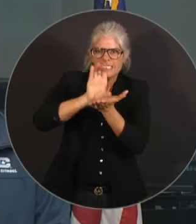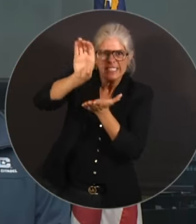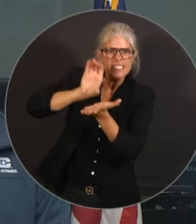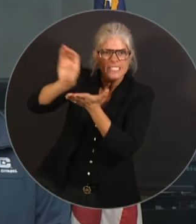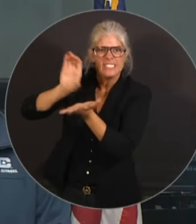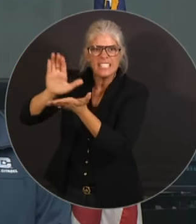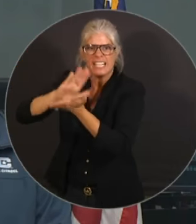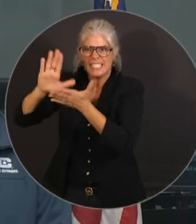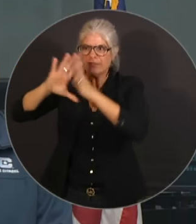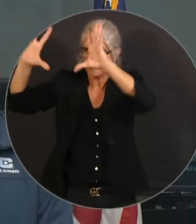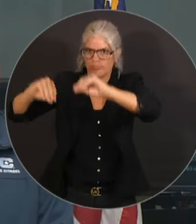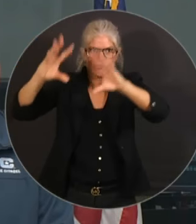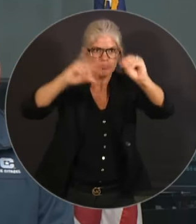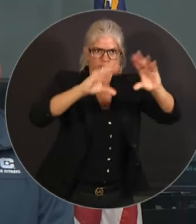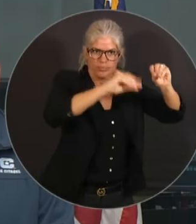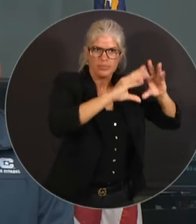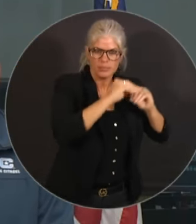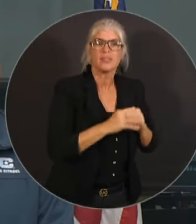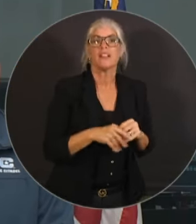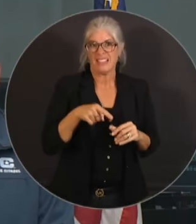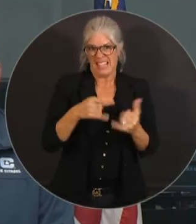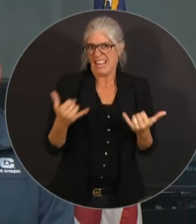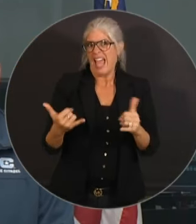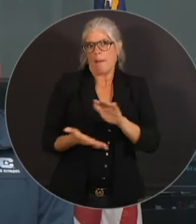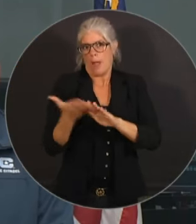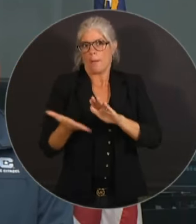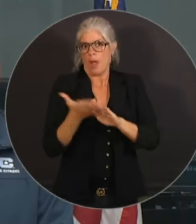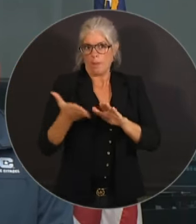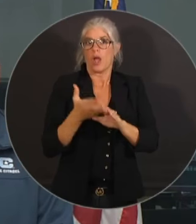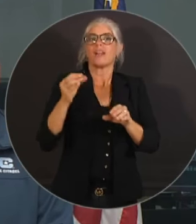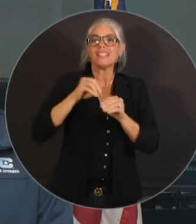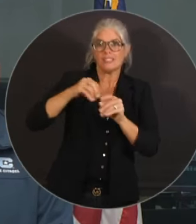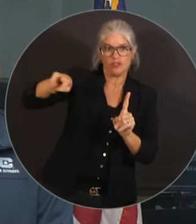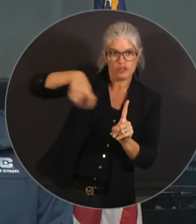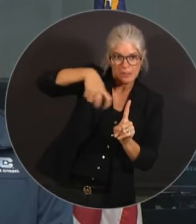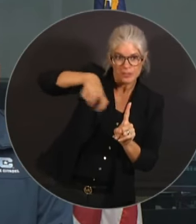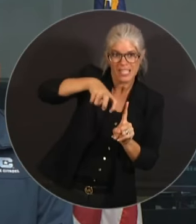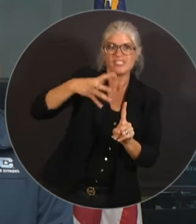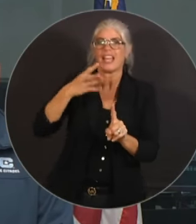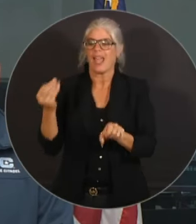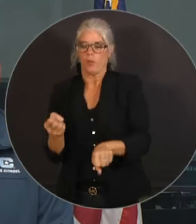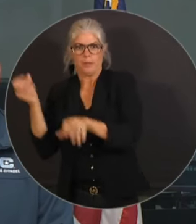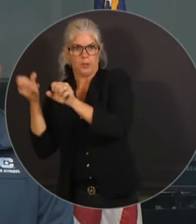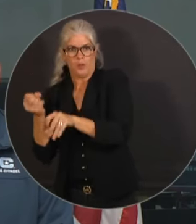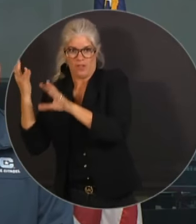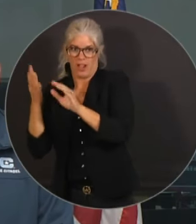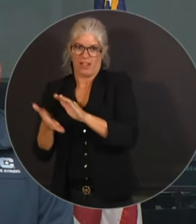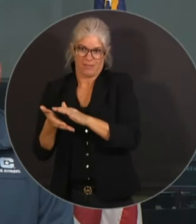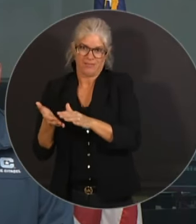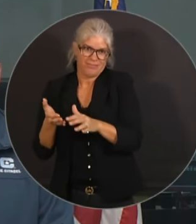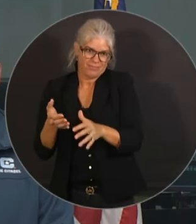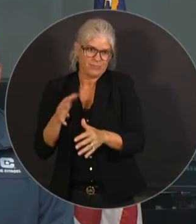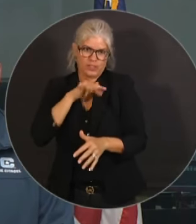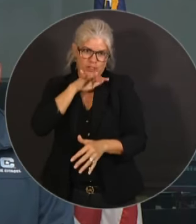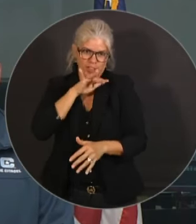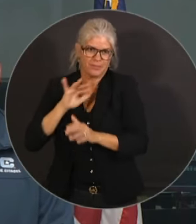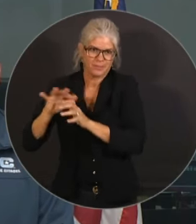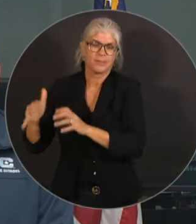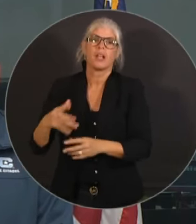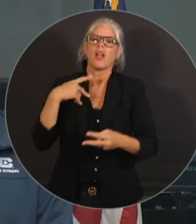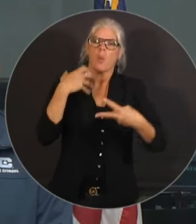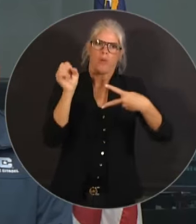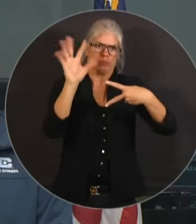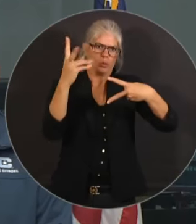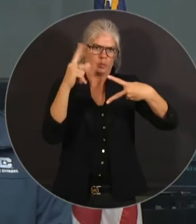are active and operational in both the transportation and debris removal operations. Just 2 points about